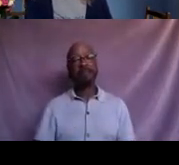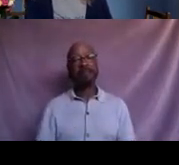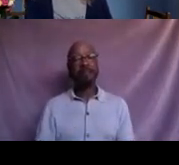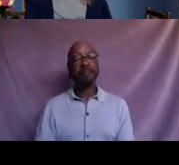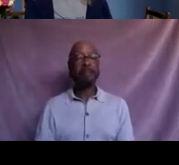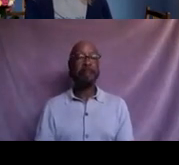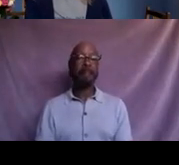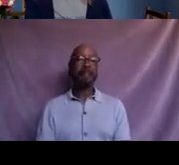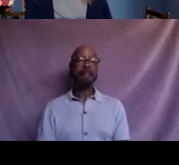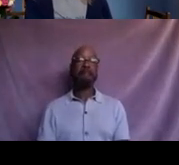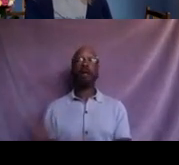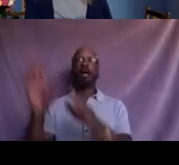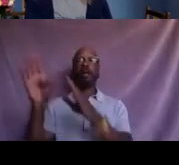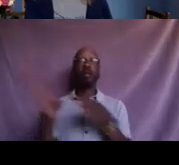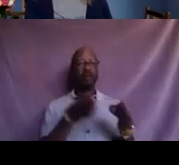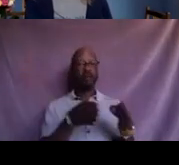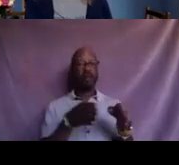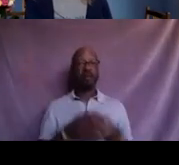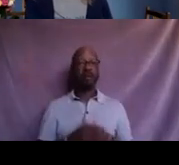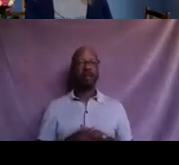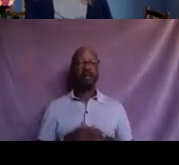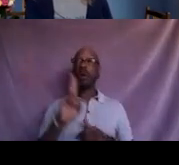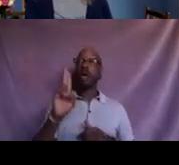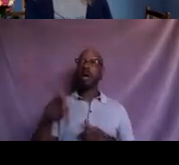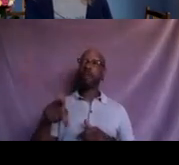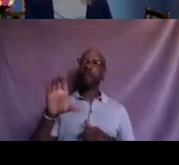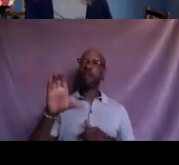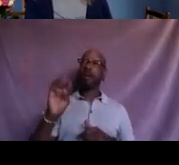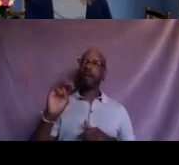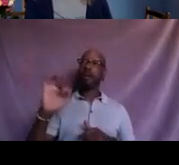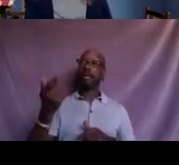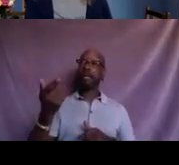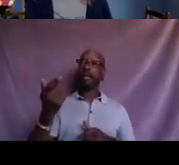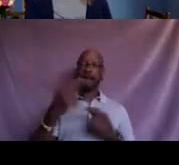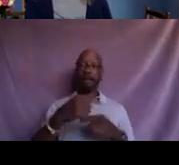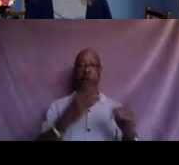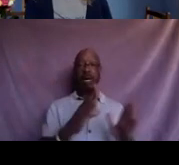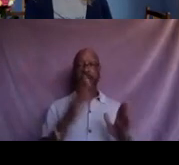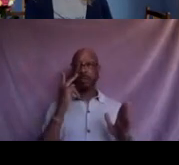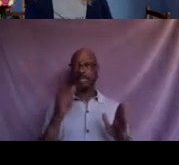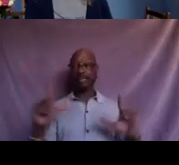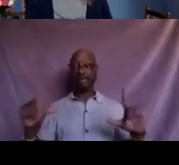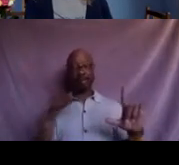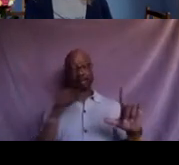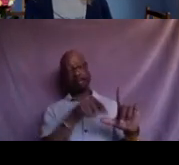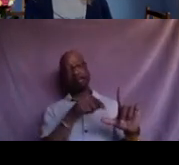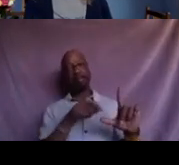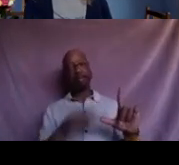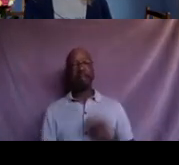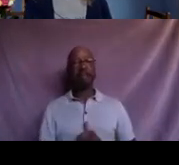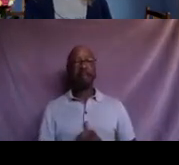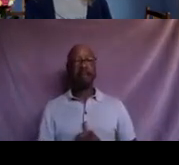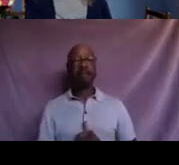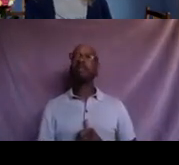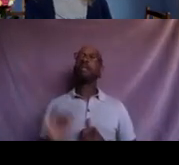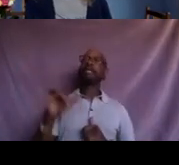moving clockwise around. So I'm in the upcoming box. And the upcoming box is fed by due dates. So when you